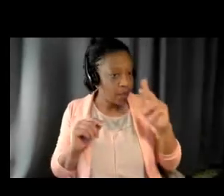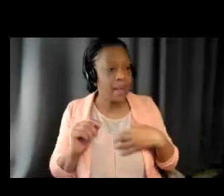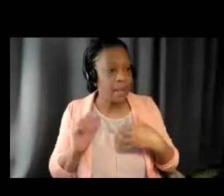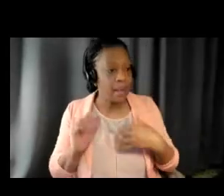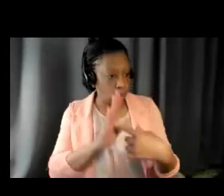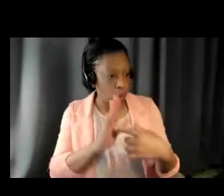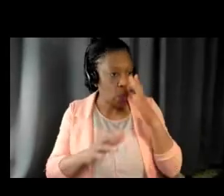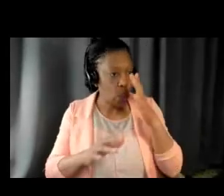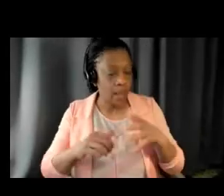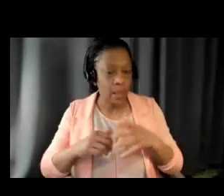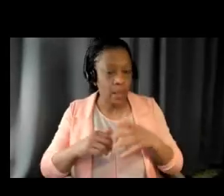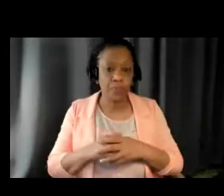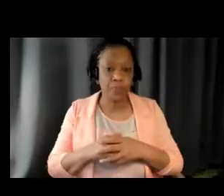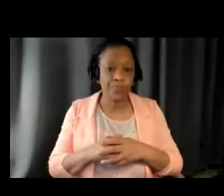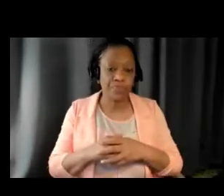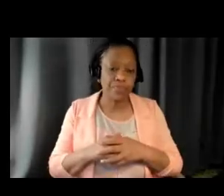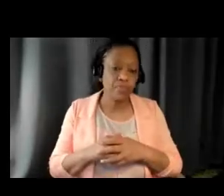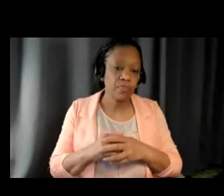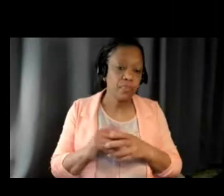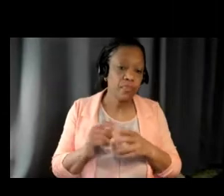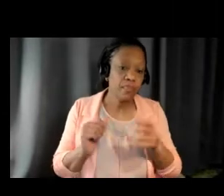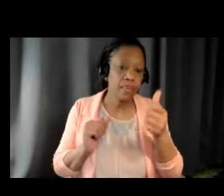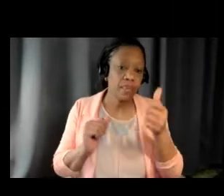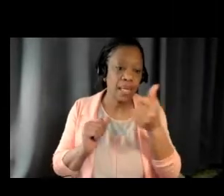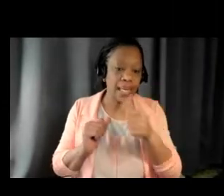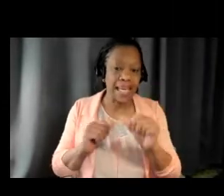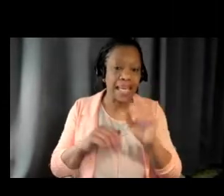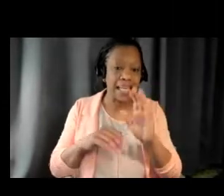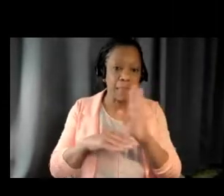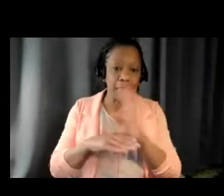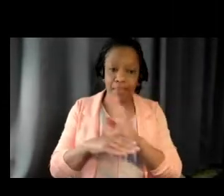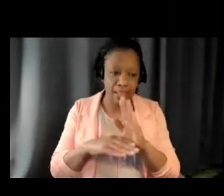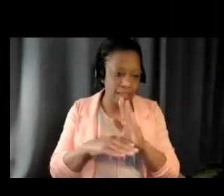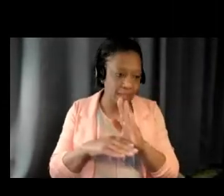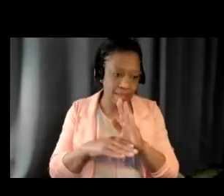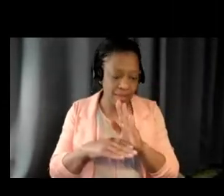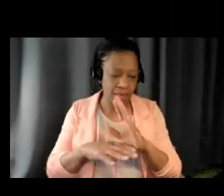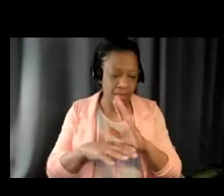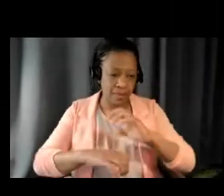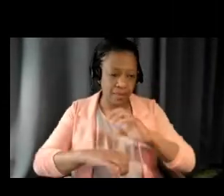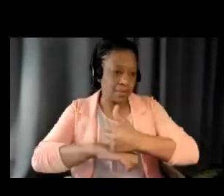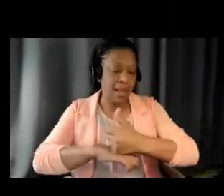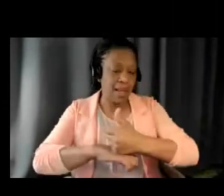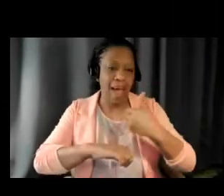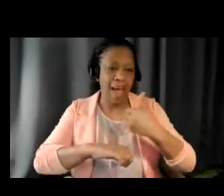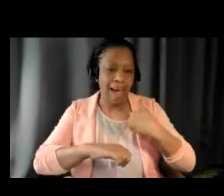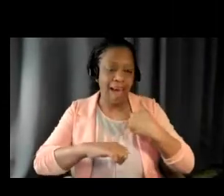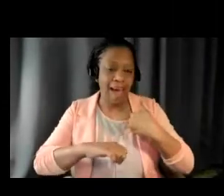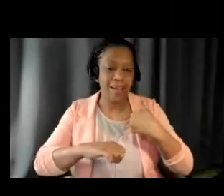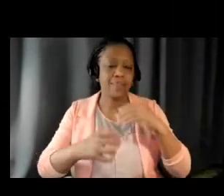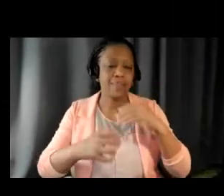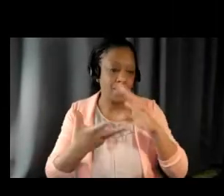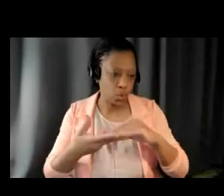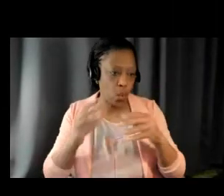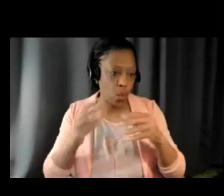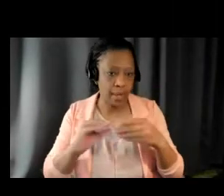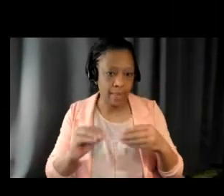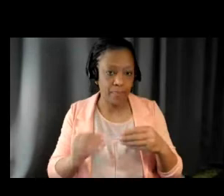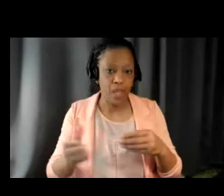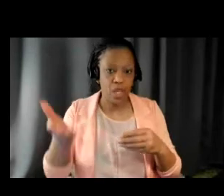any retail business, it's best to always tell a story. Anything that's on the shelves tell a story. So for instance, we got our